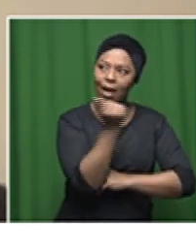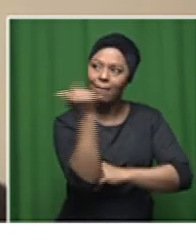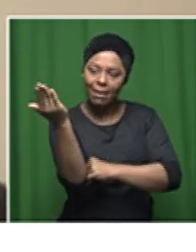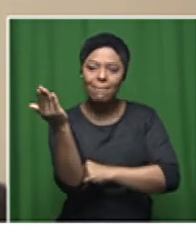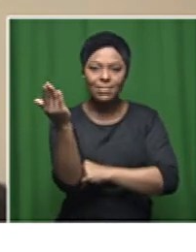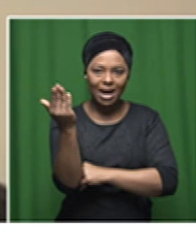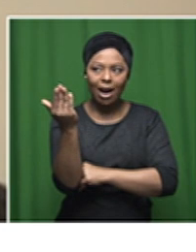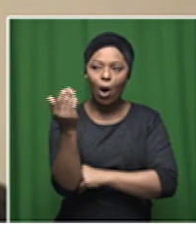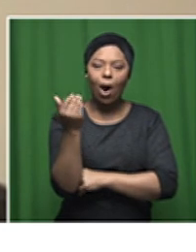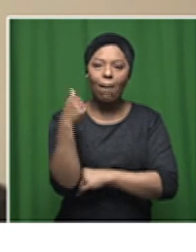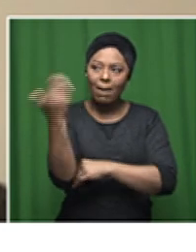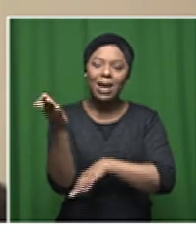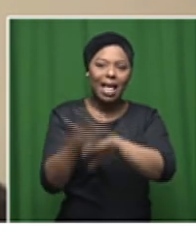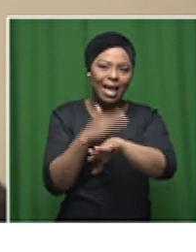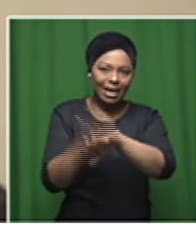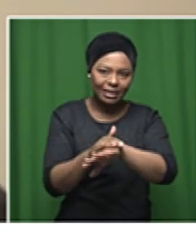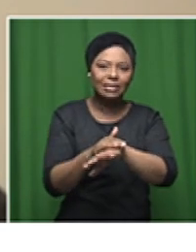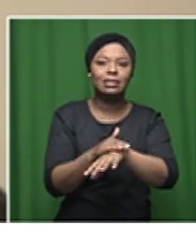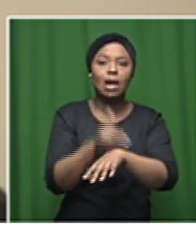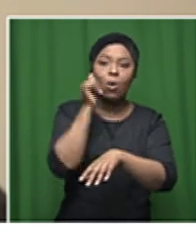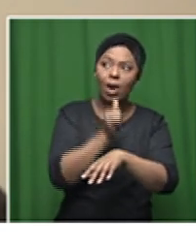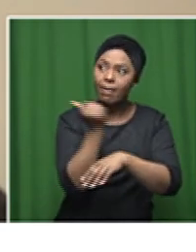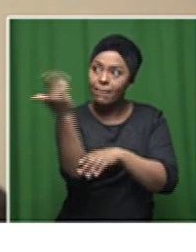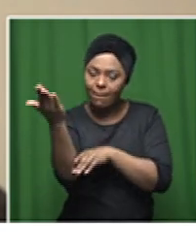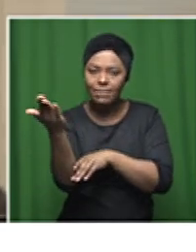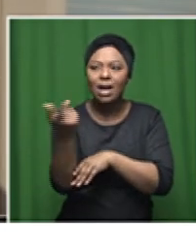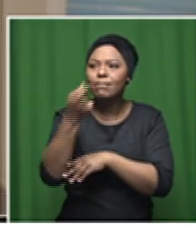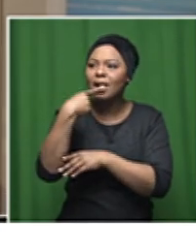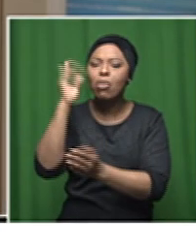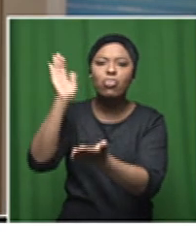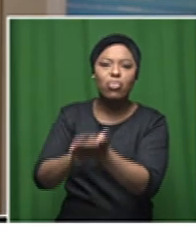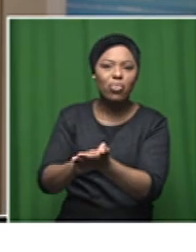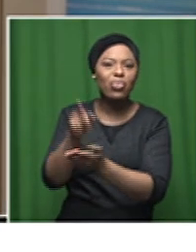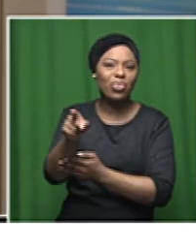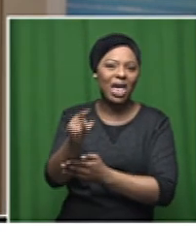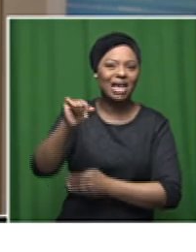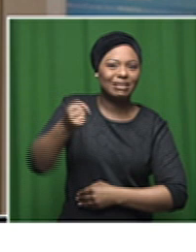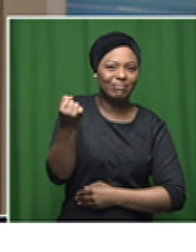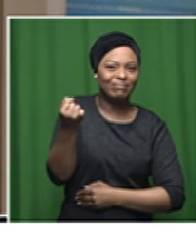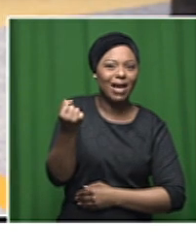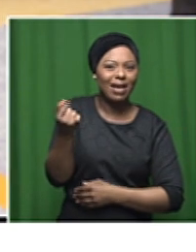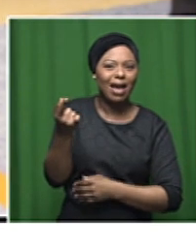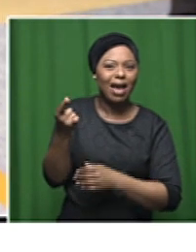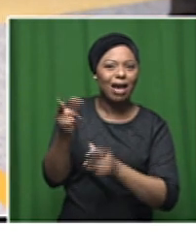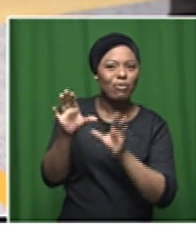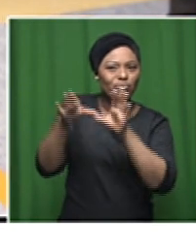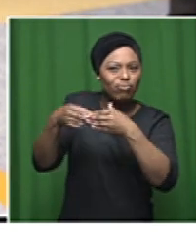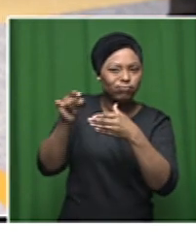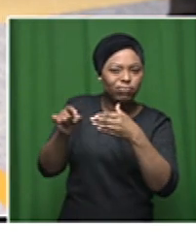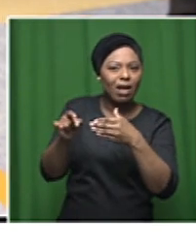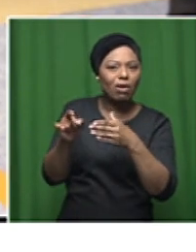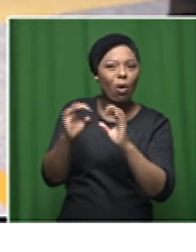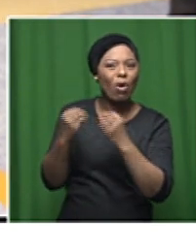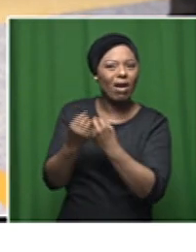already nearly out of stock. So by the time the provincial depot or the district depot delivers the